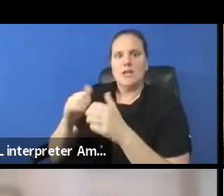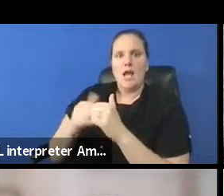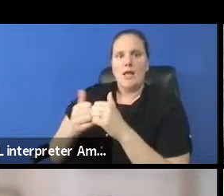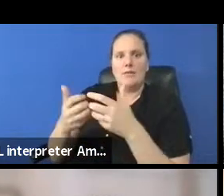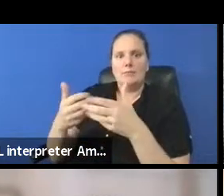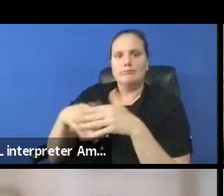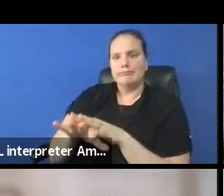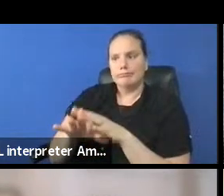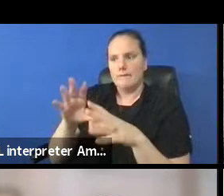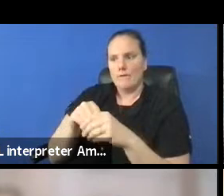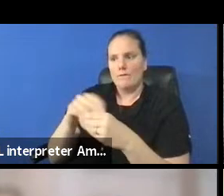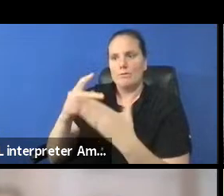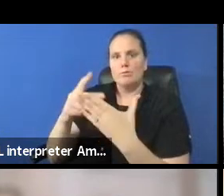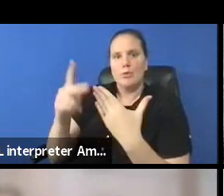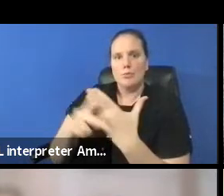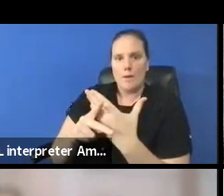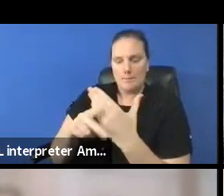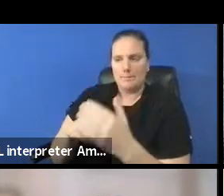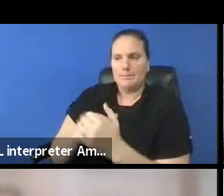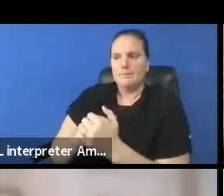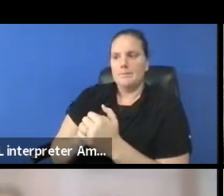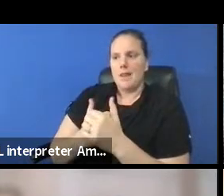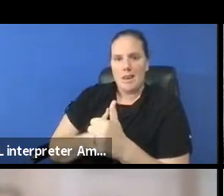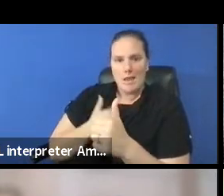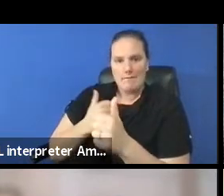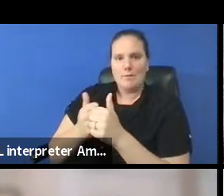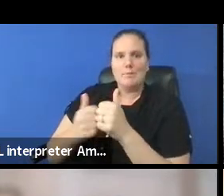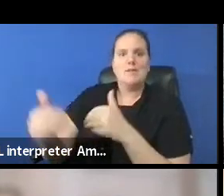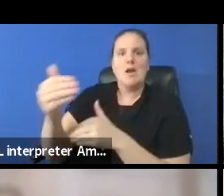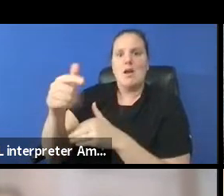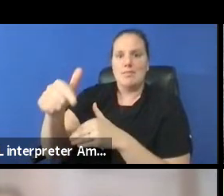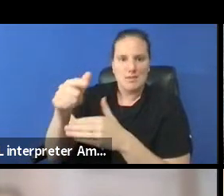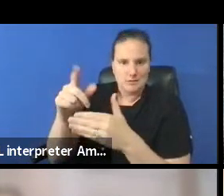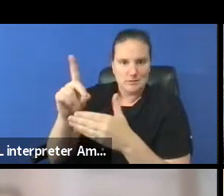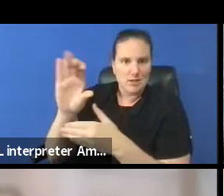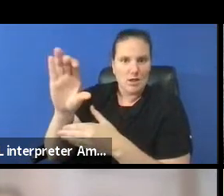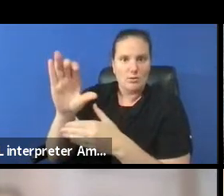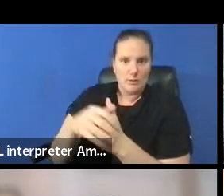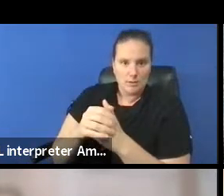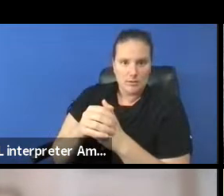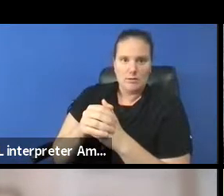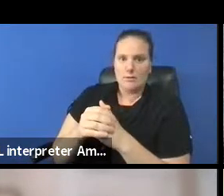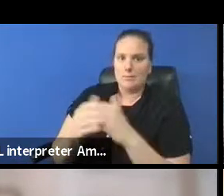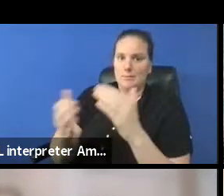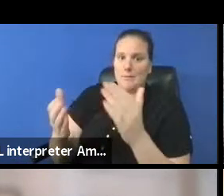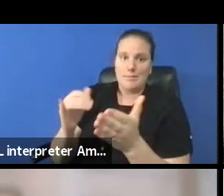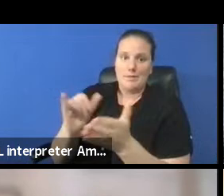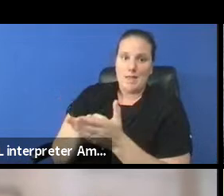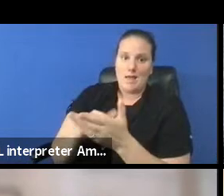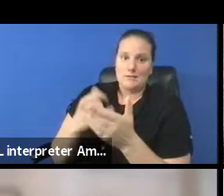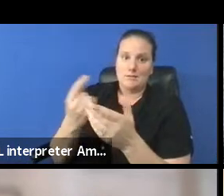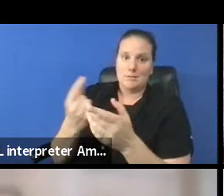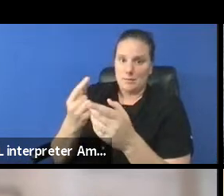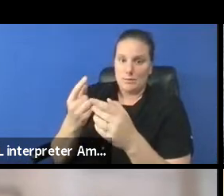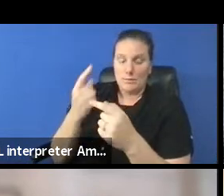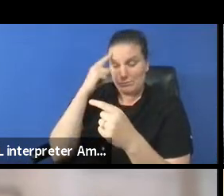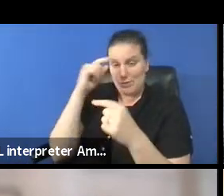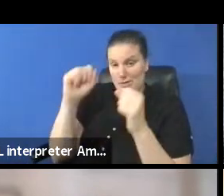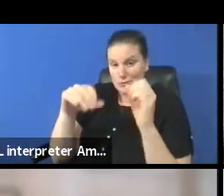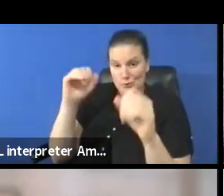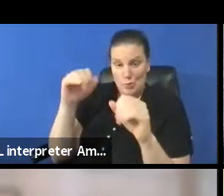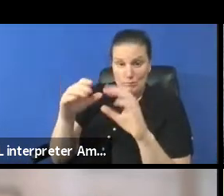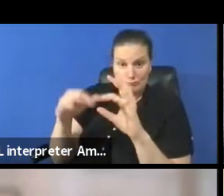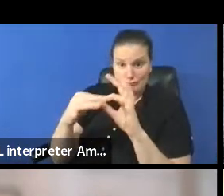to the program and lives beyond the document. And maybe it's something we can just kind of keep brainstorming on,